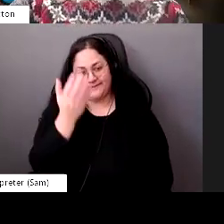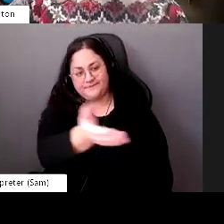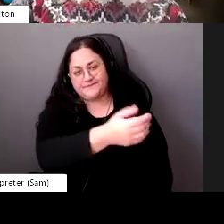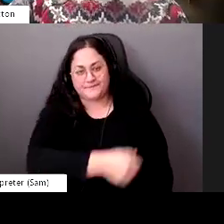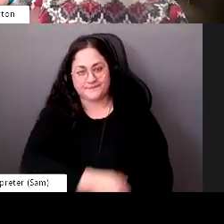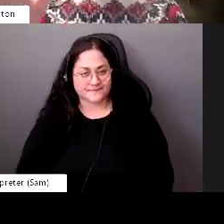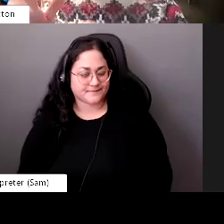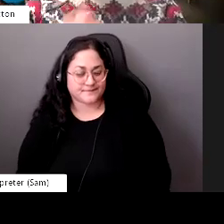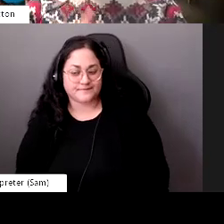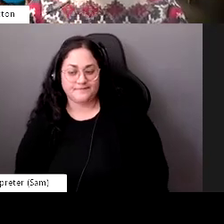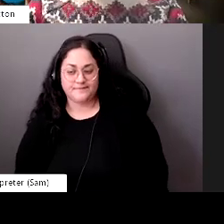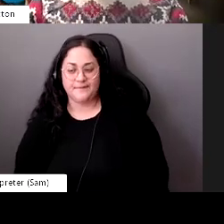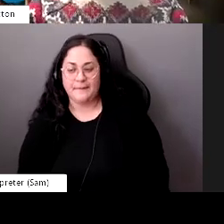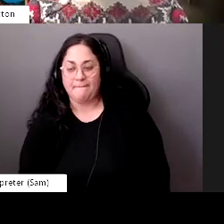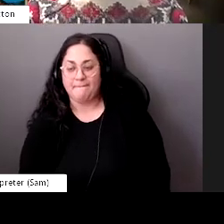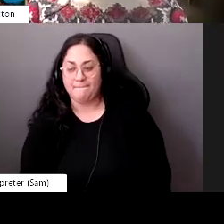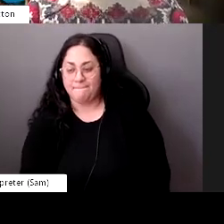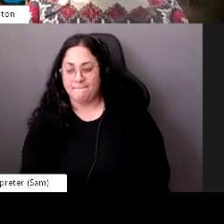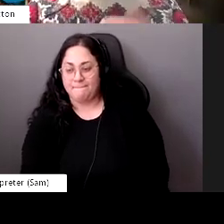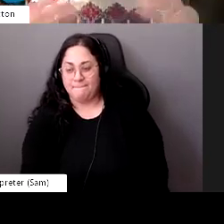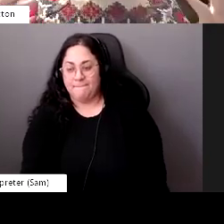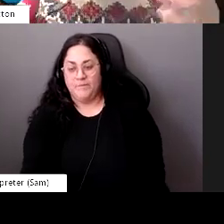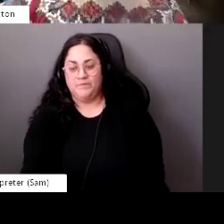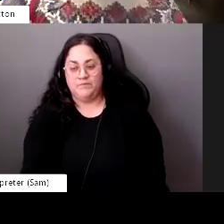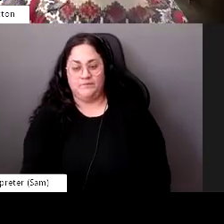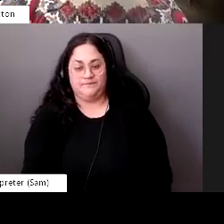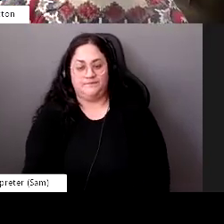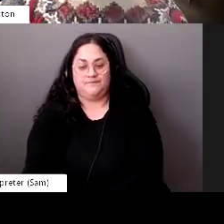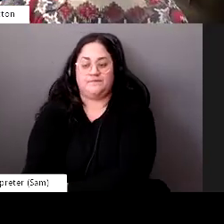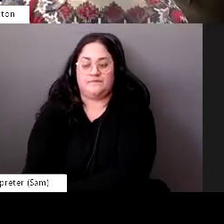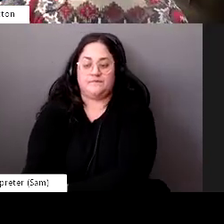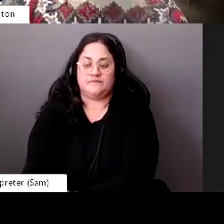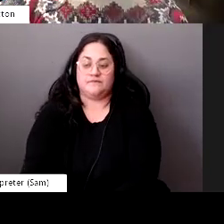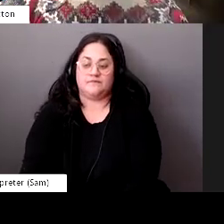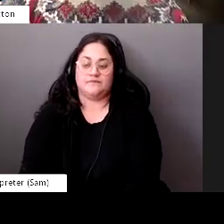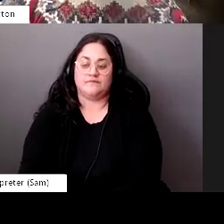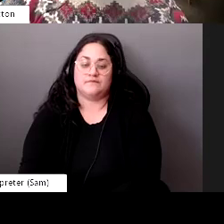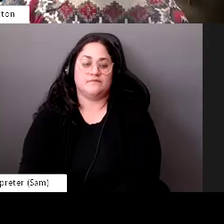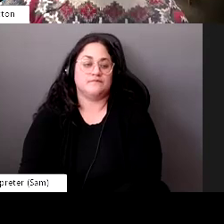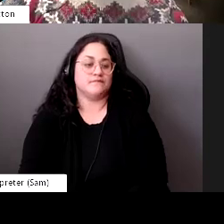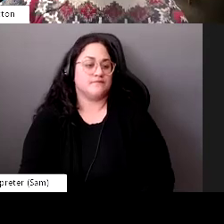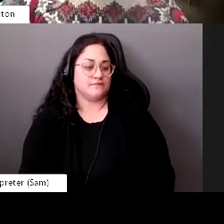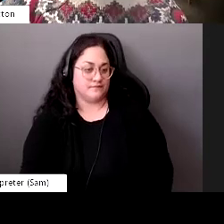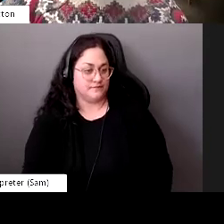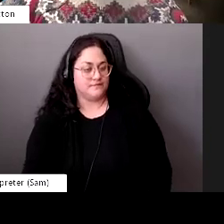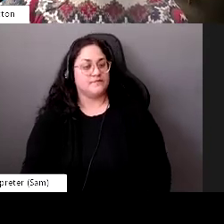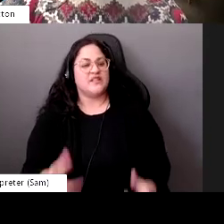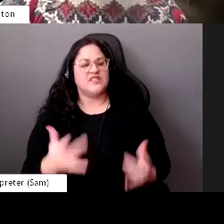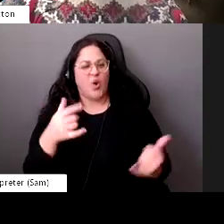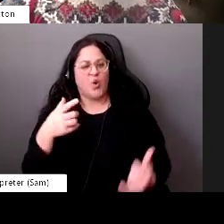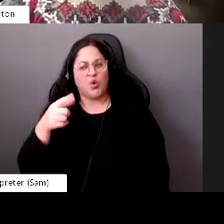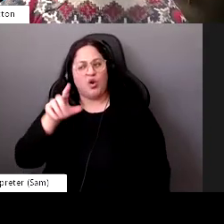Italy and see what it says. So I press return. And as you can see, it gives you, a bunch of hits